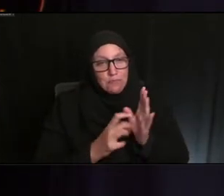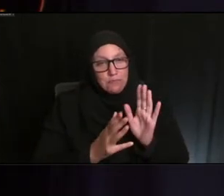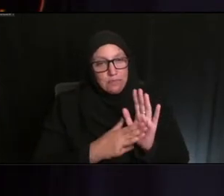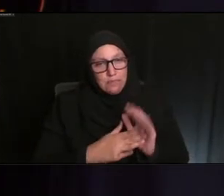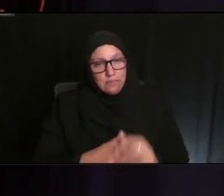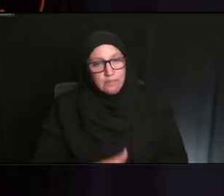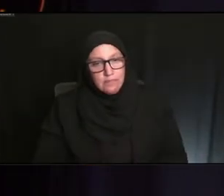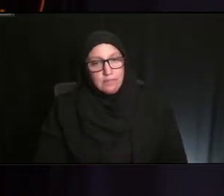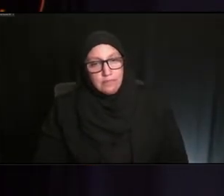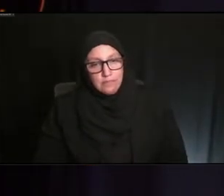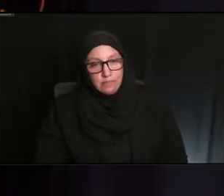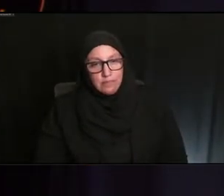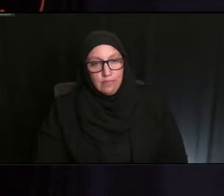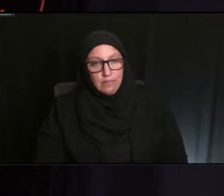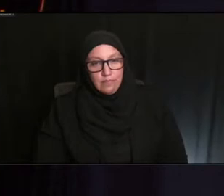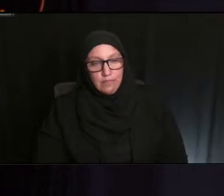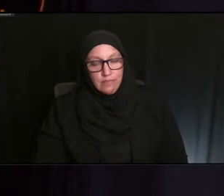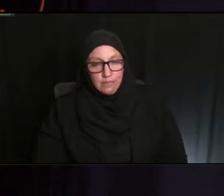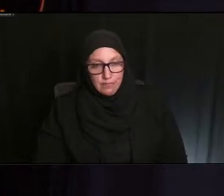the Masjid al-Haram.